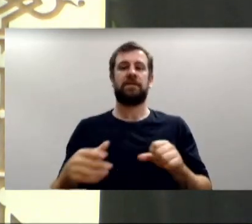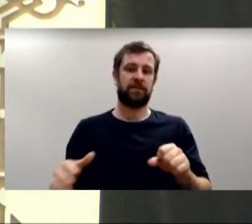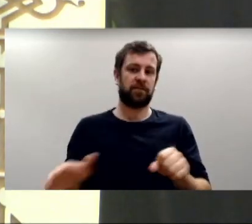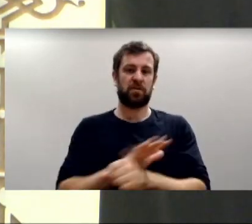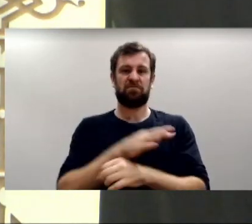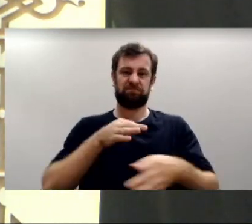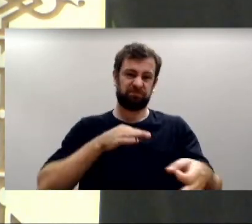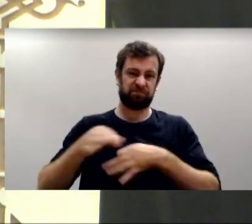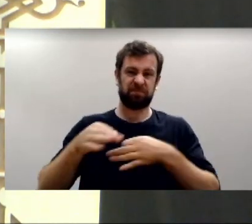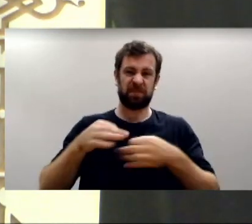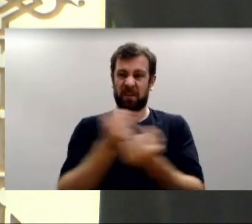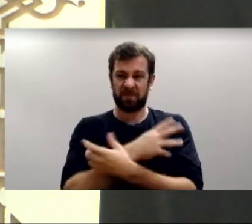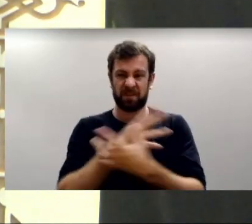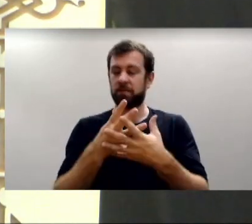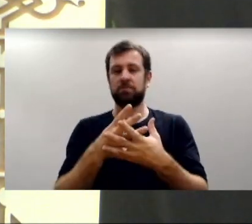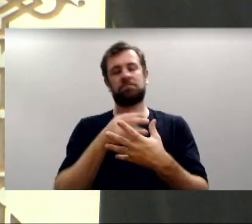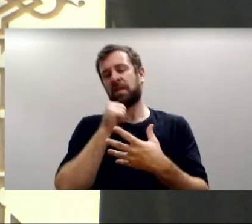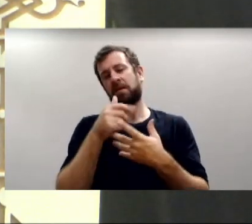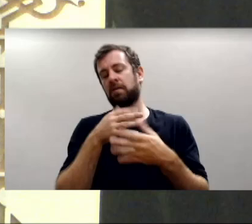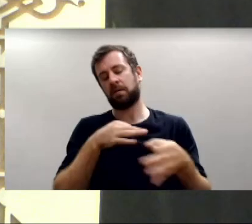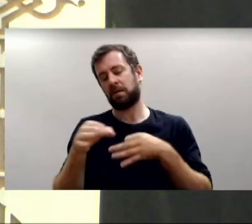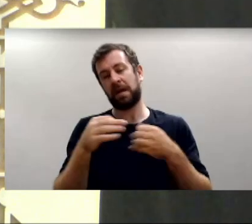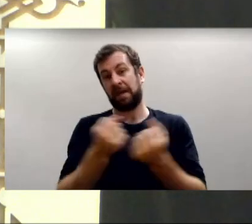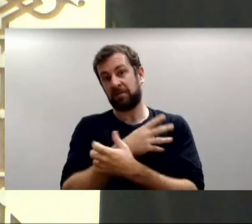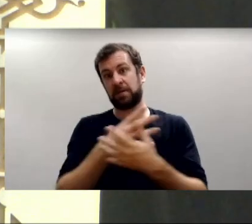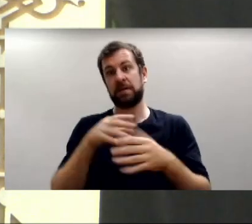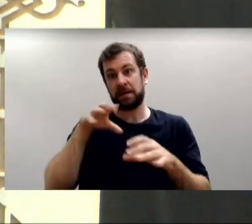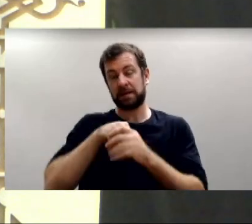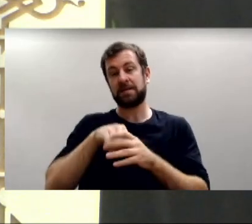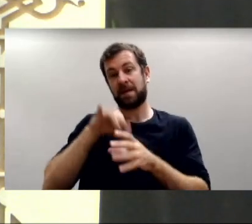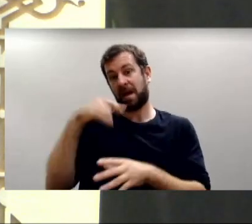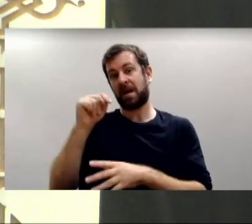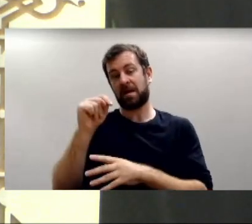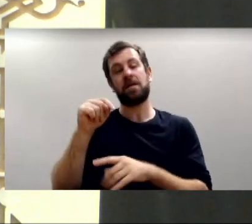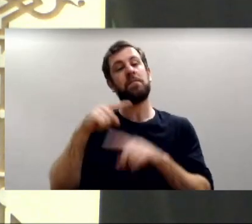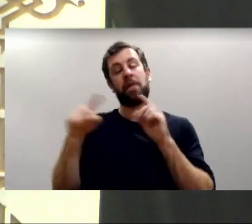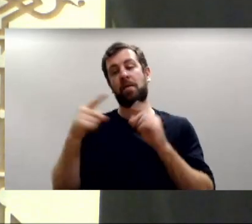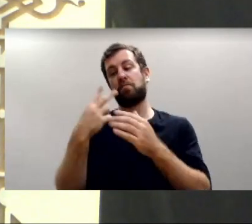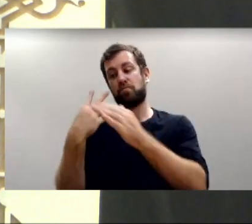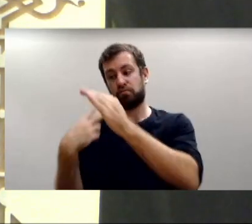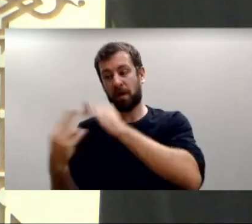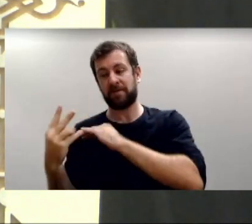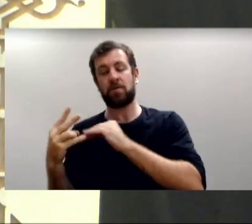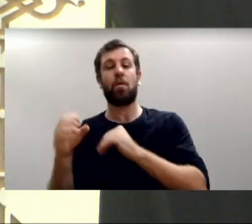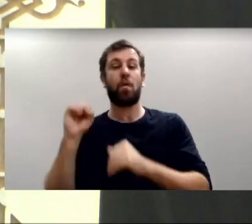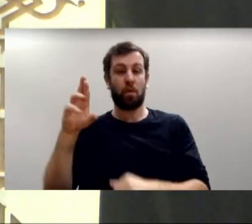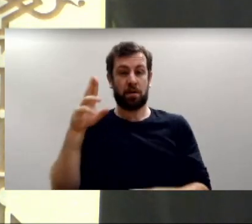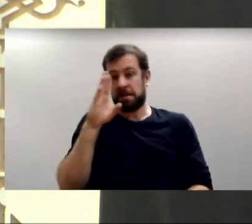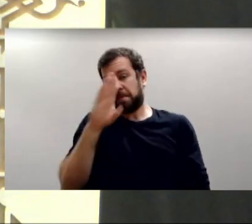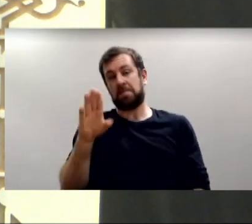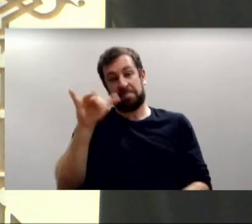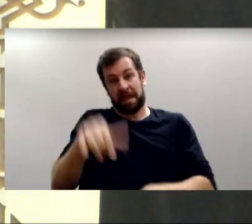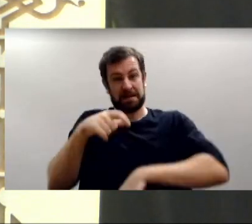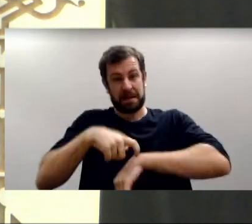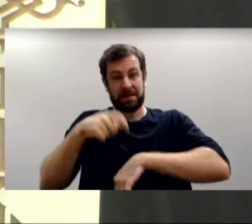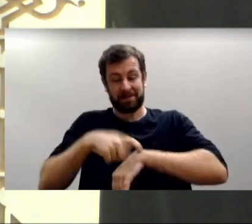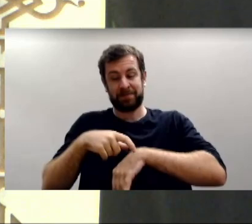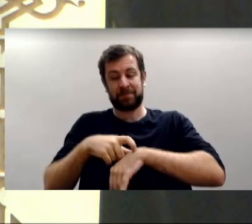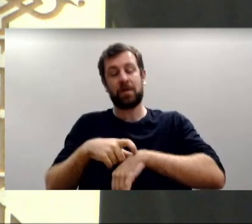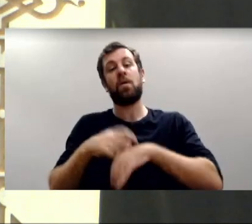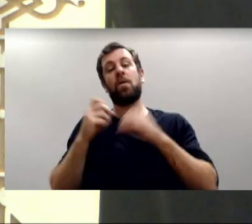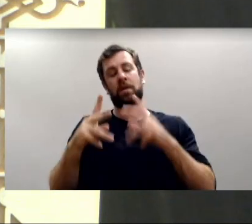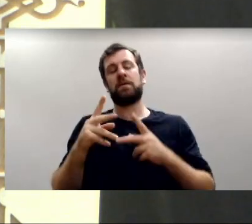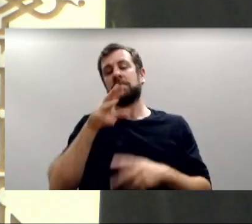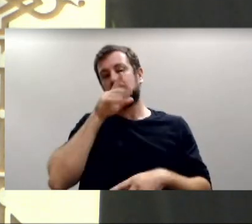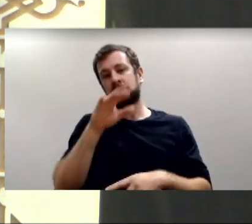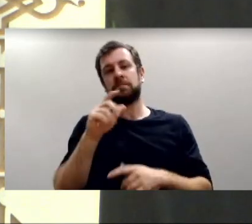there in the ayat itself, but the Prophet or the Imam at that time would be asked to